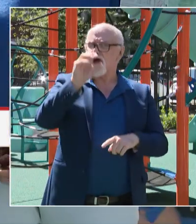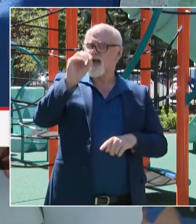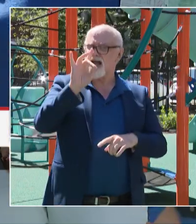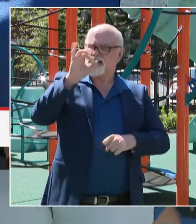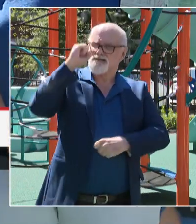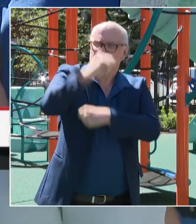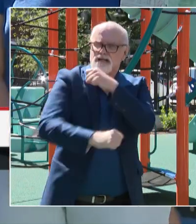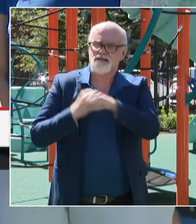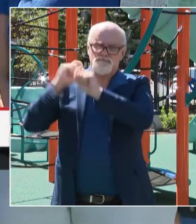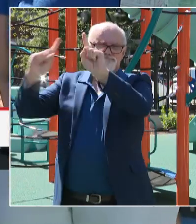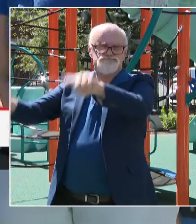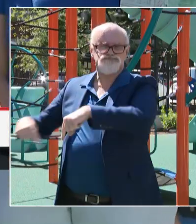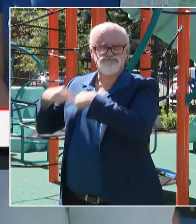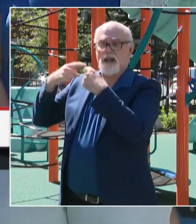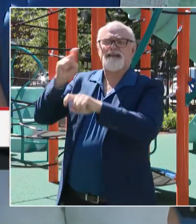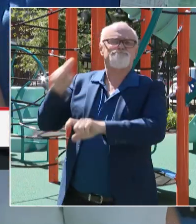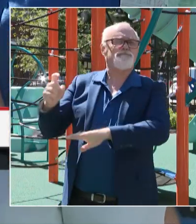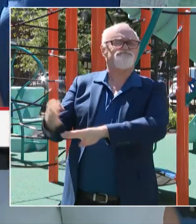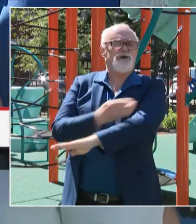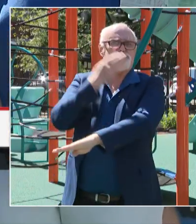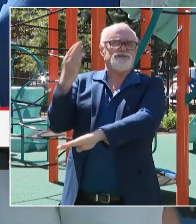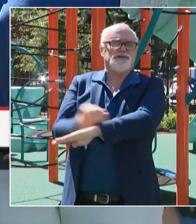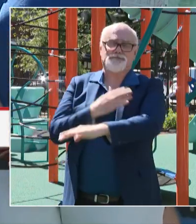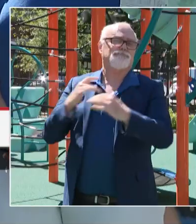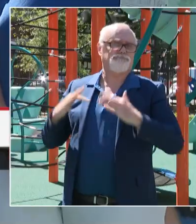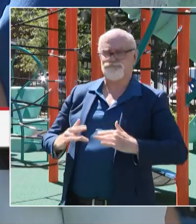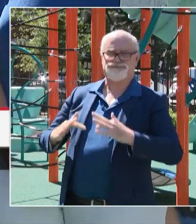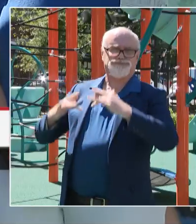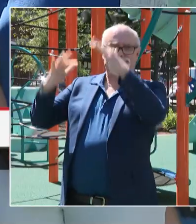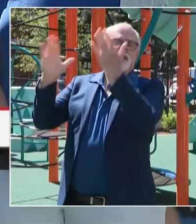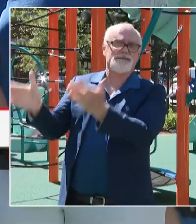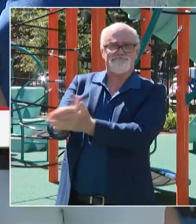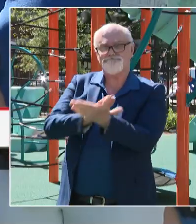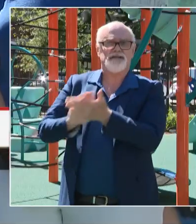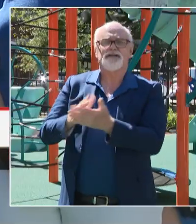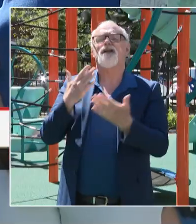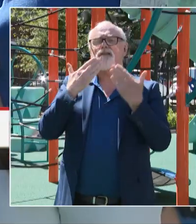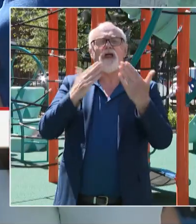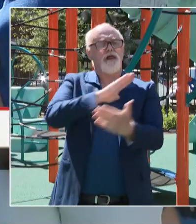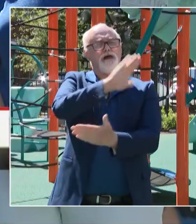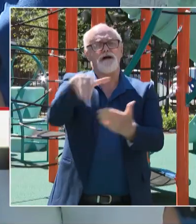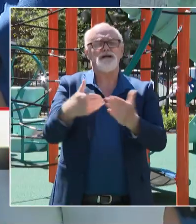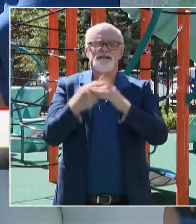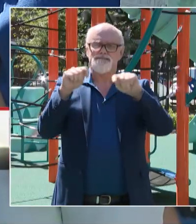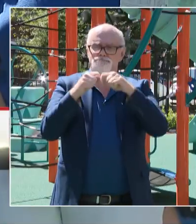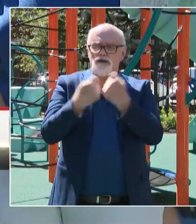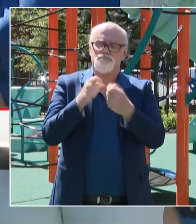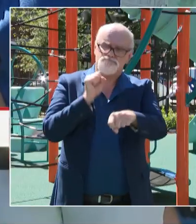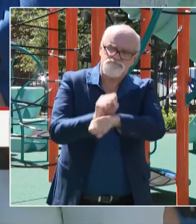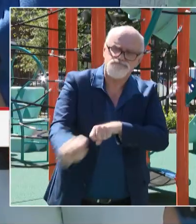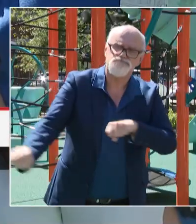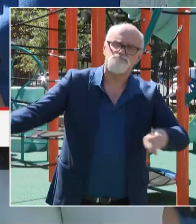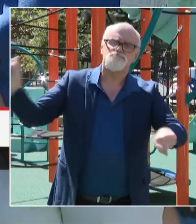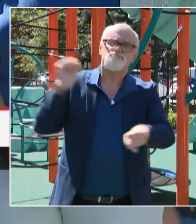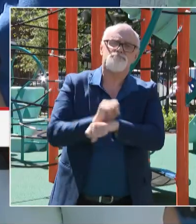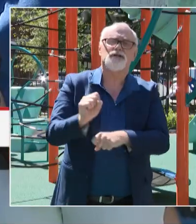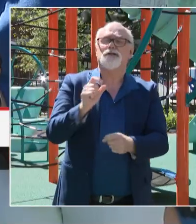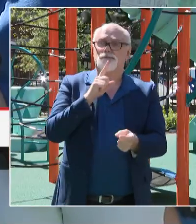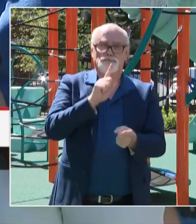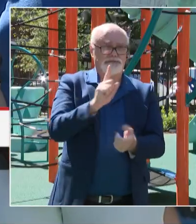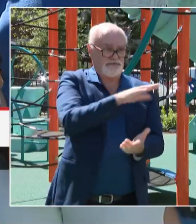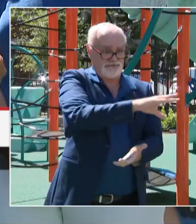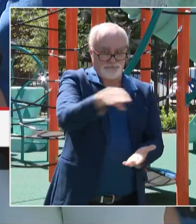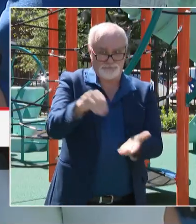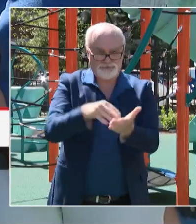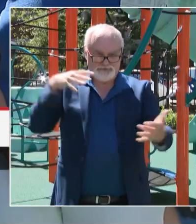want to thank all of our teams who've worked so hard to ensure that our kids have a joyful start. I want to wish